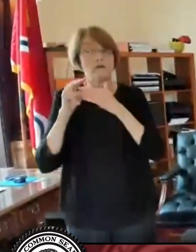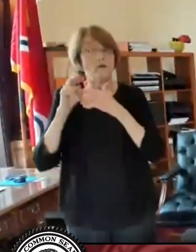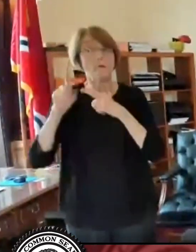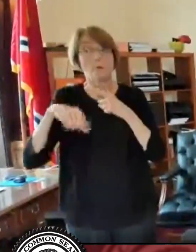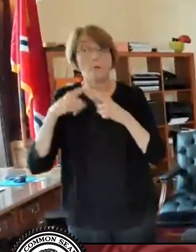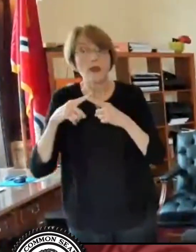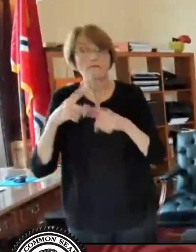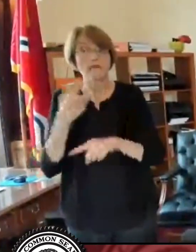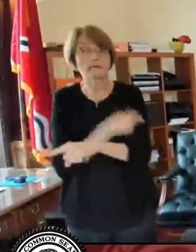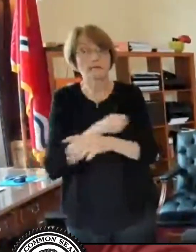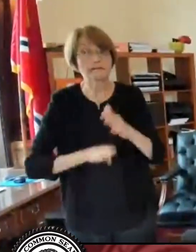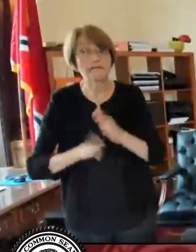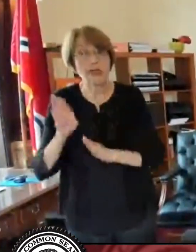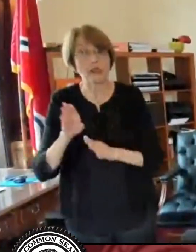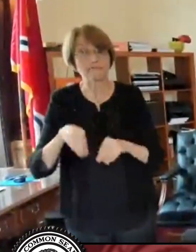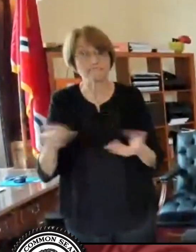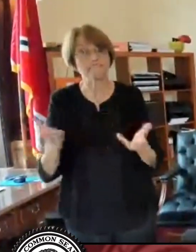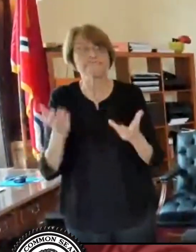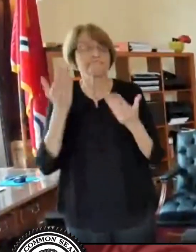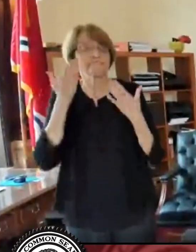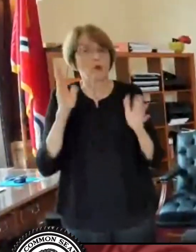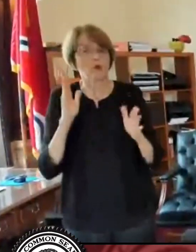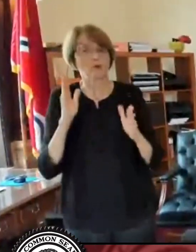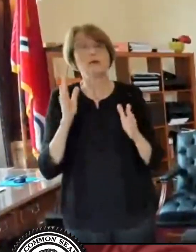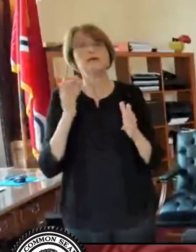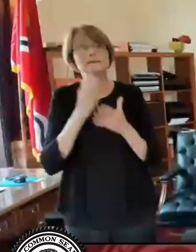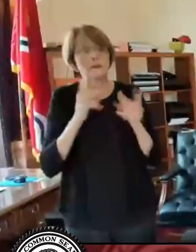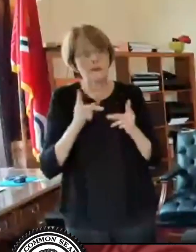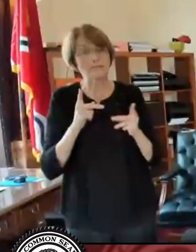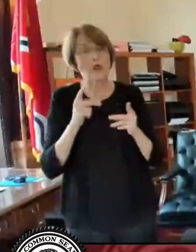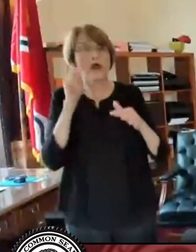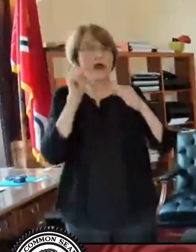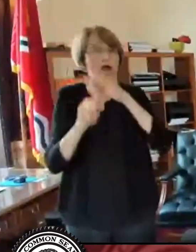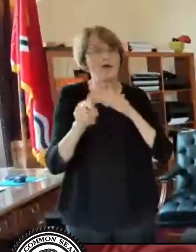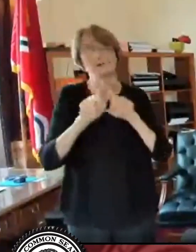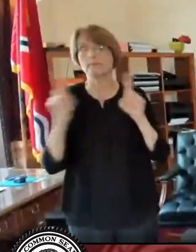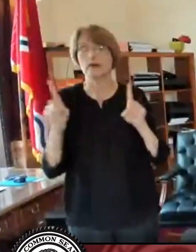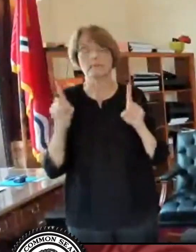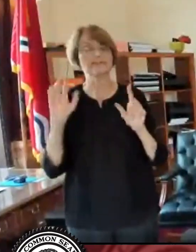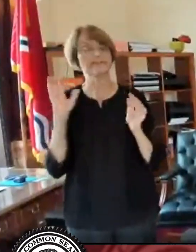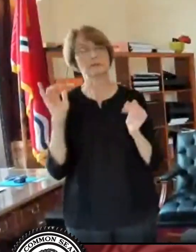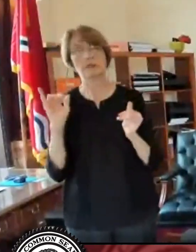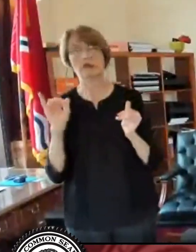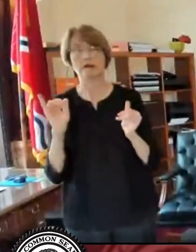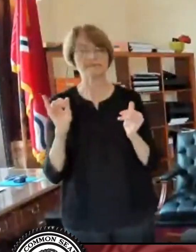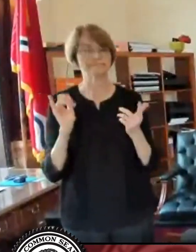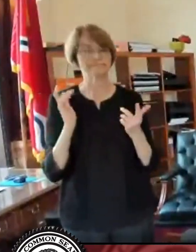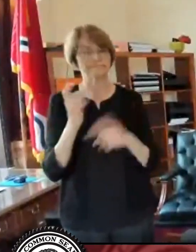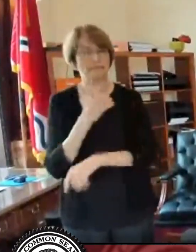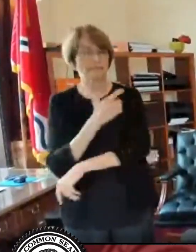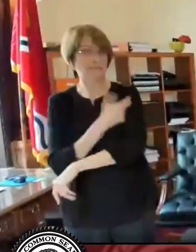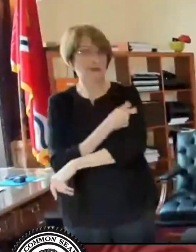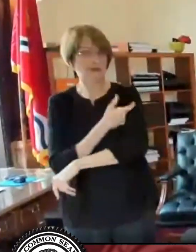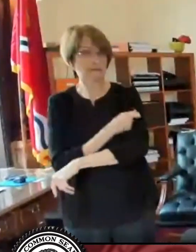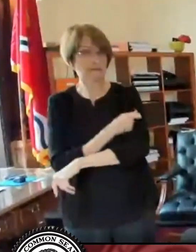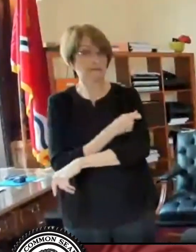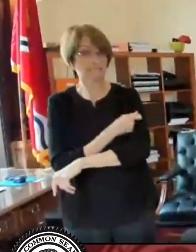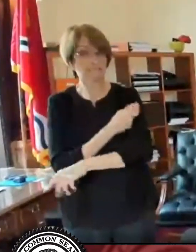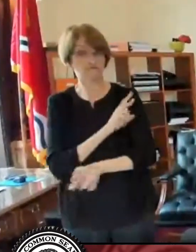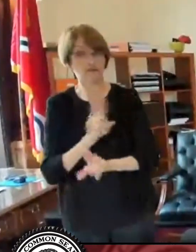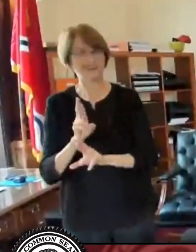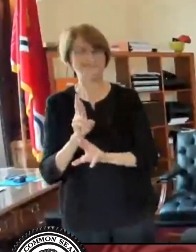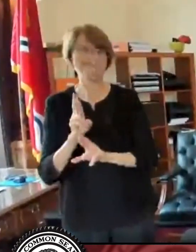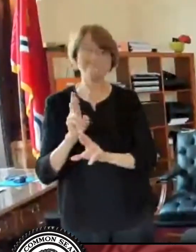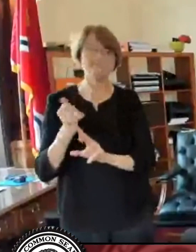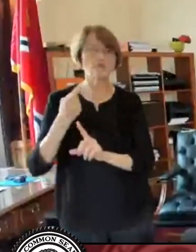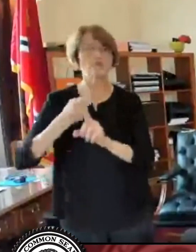although many people are making those predictions. But it still appears to be a few months off, at